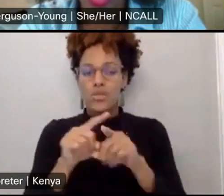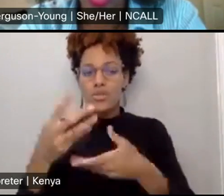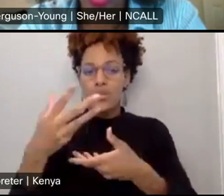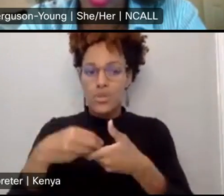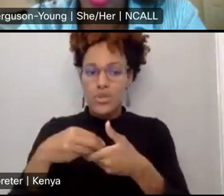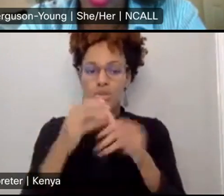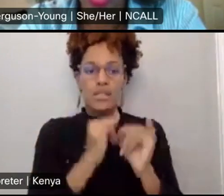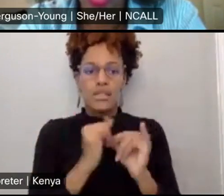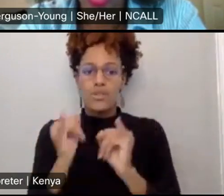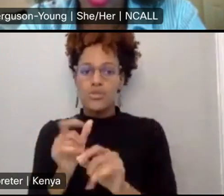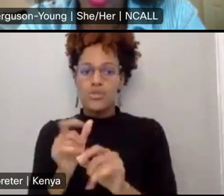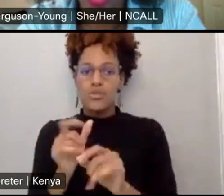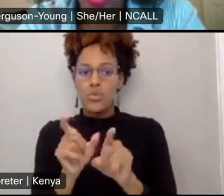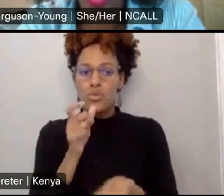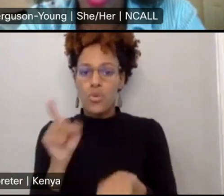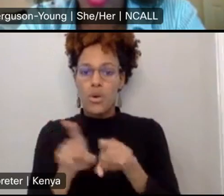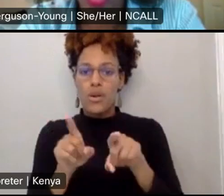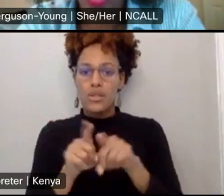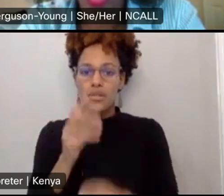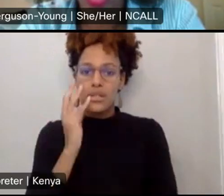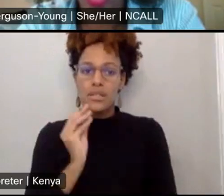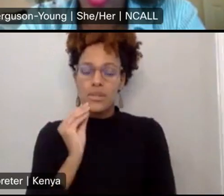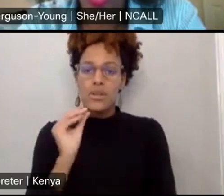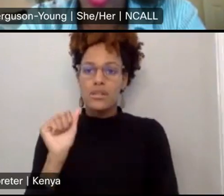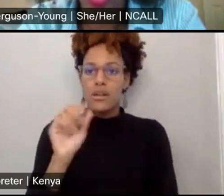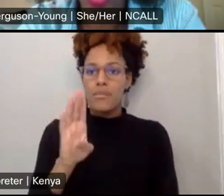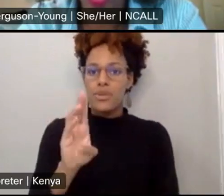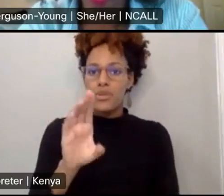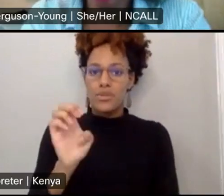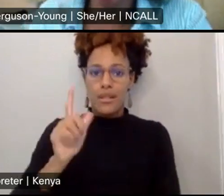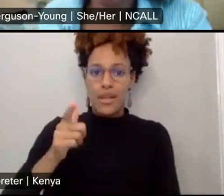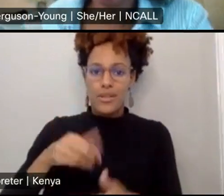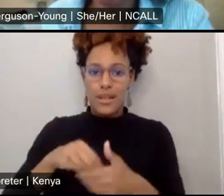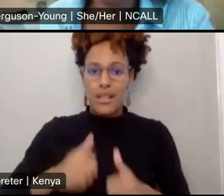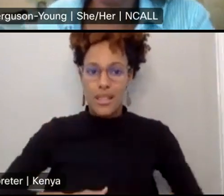individuals who were experiencing abuse later in life. And so